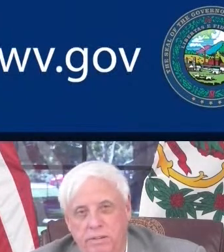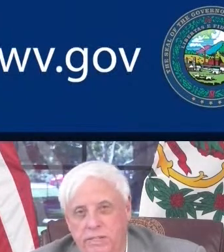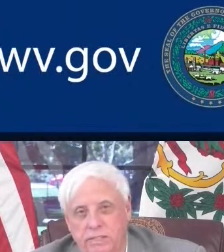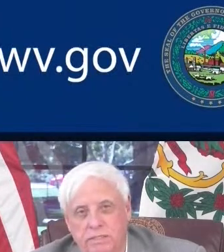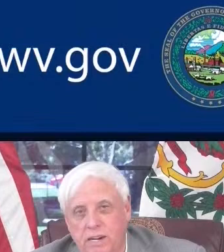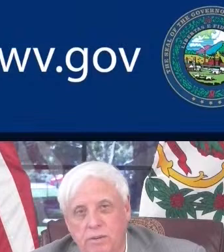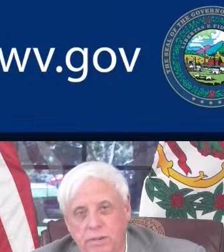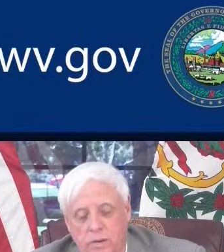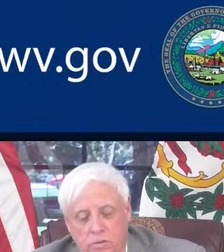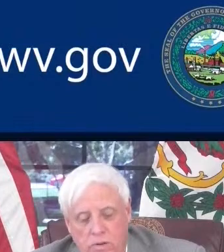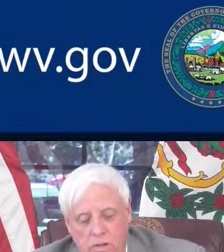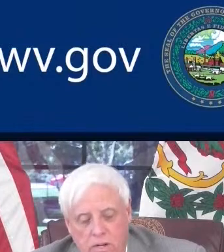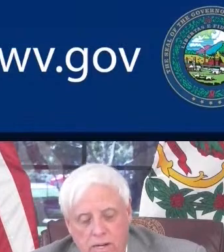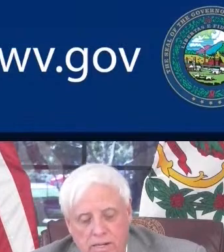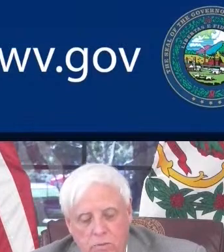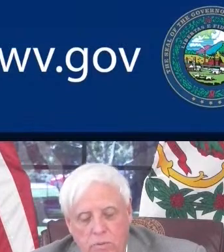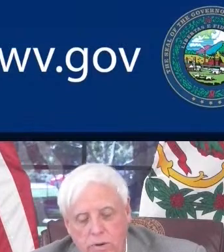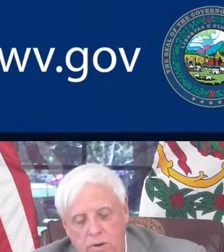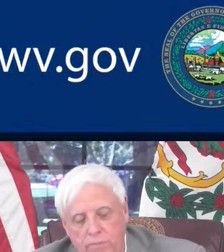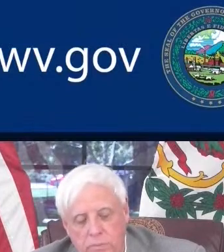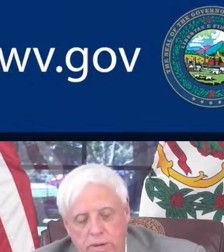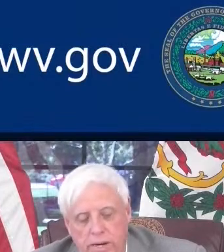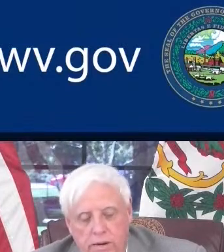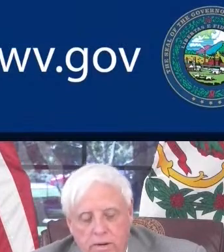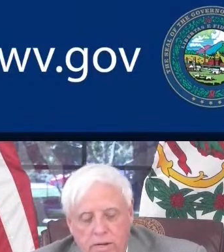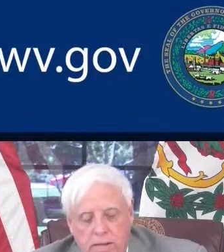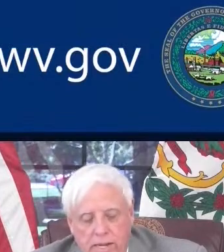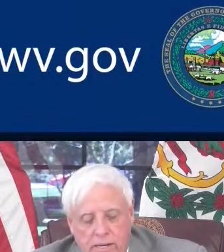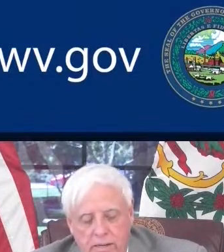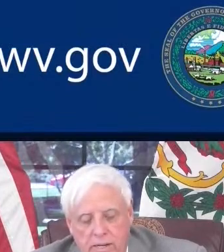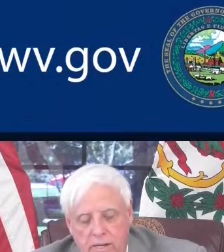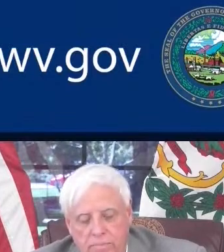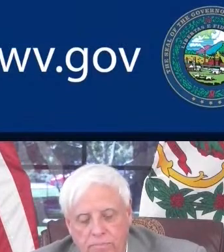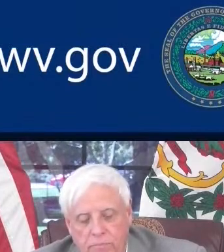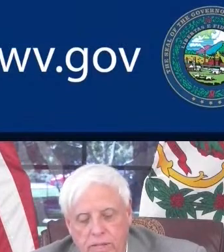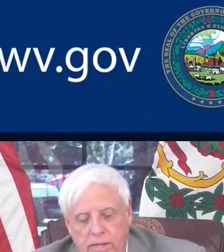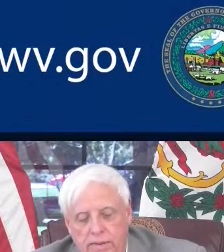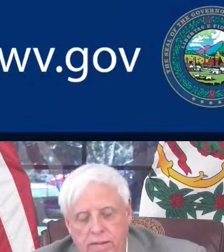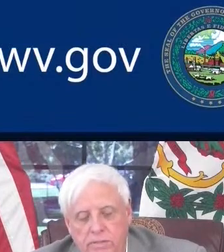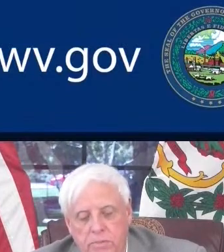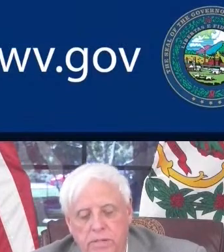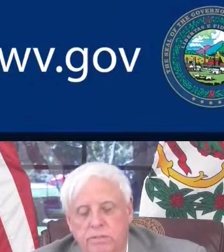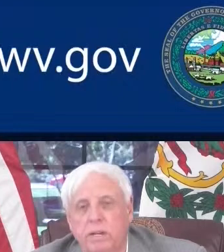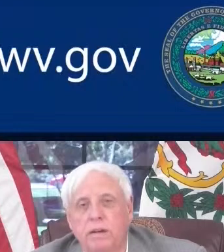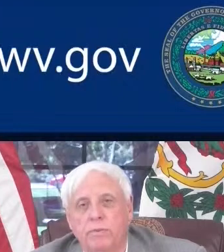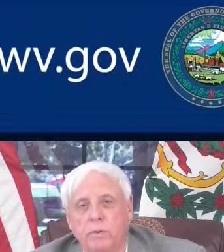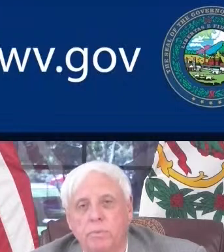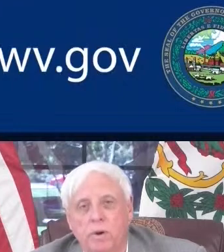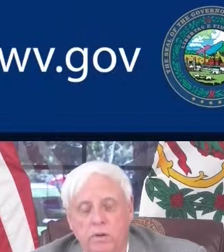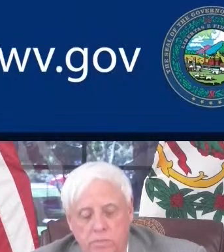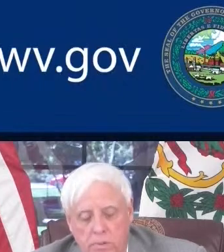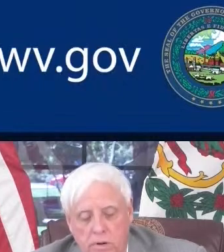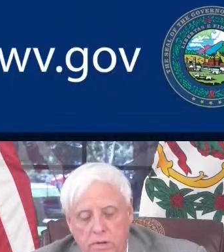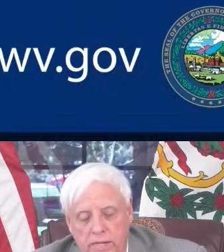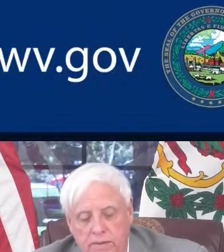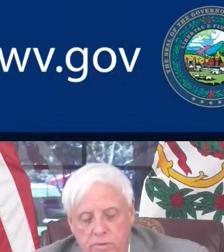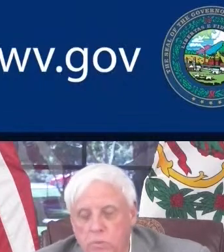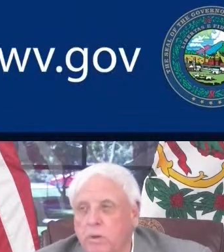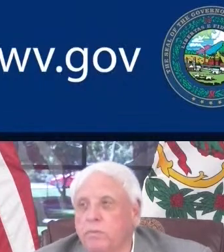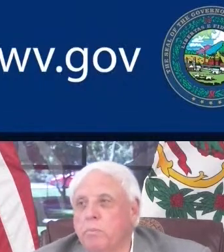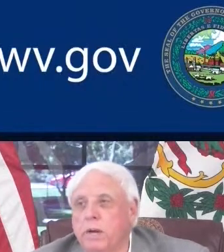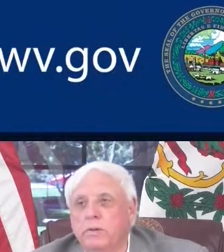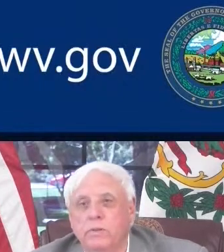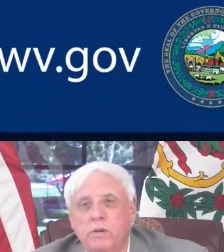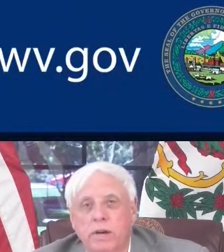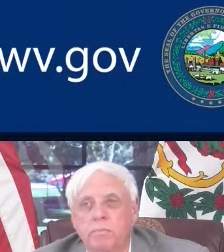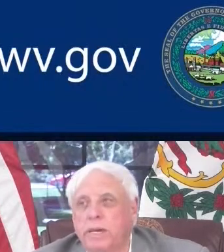any better than this. I really don't. And then we went on from there and gave out some other stuff, and went to Parkersburg and gave a